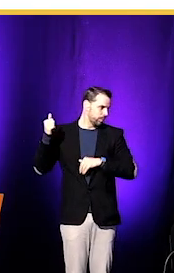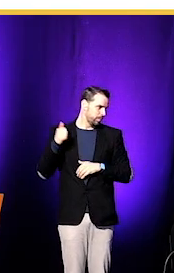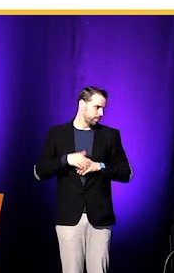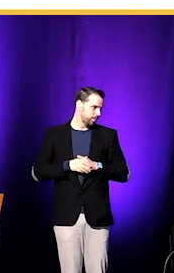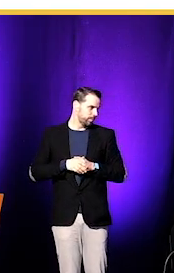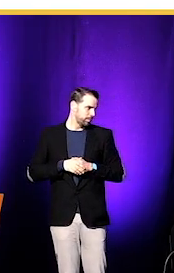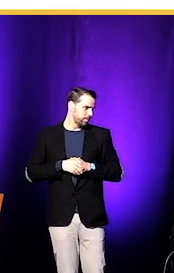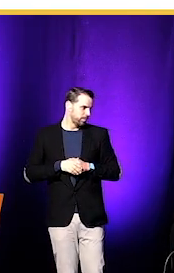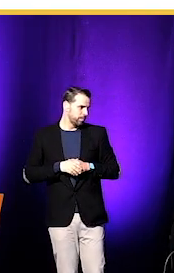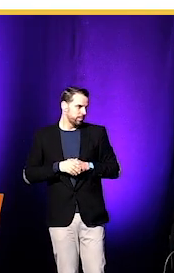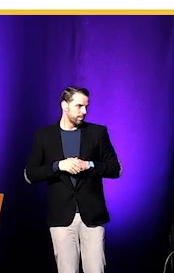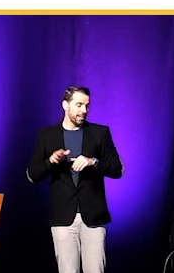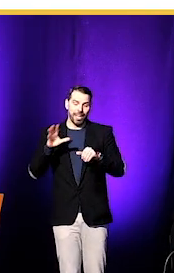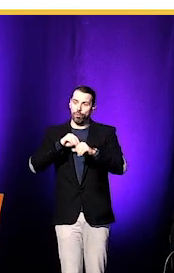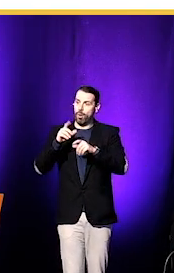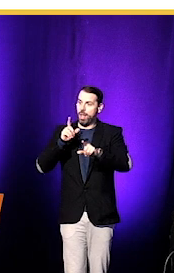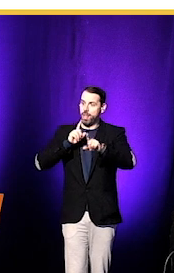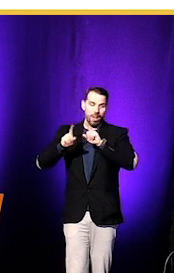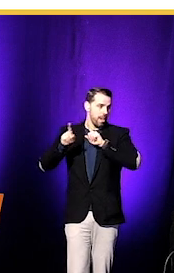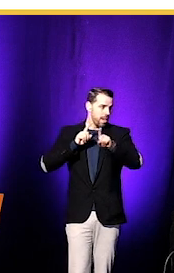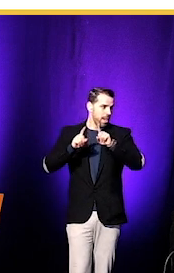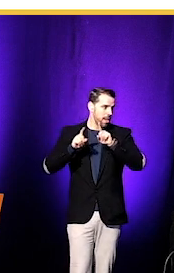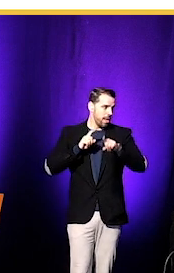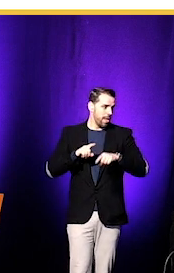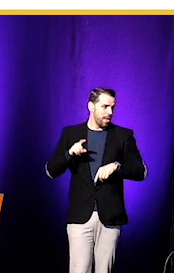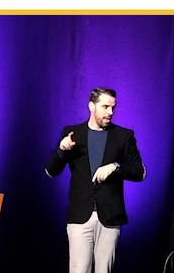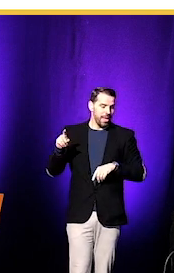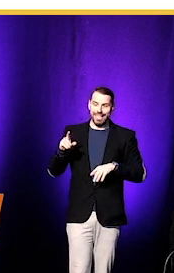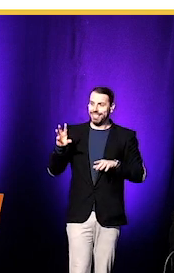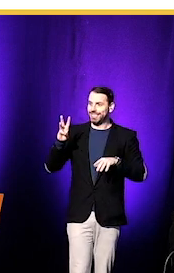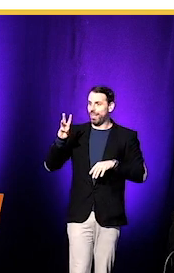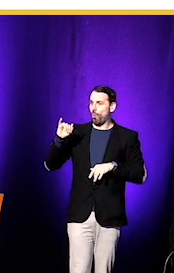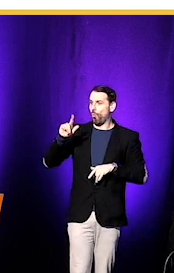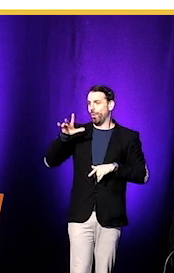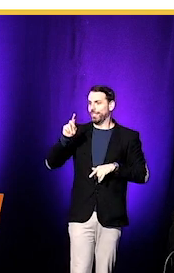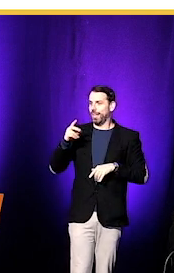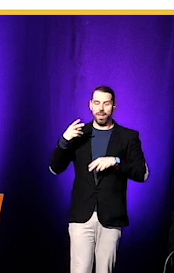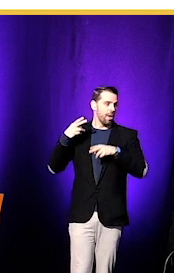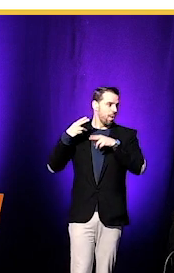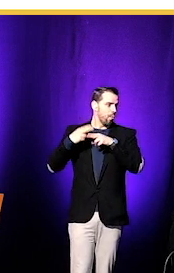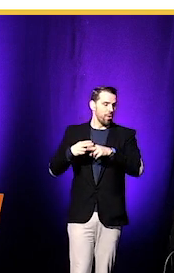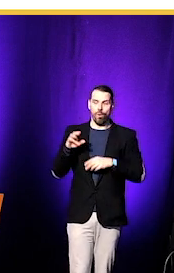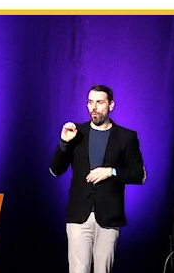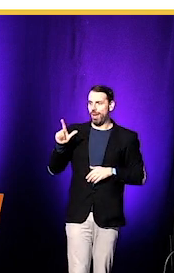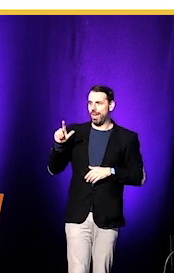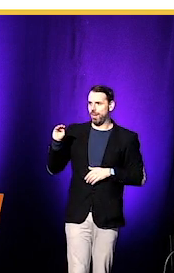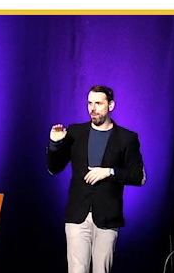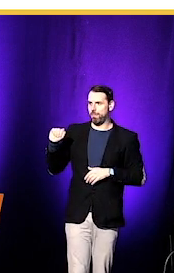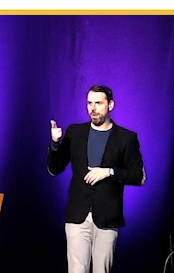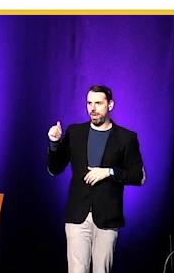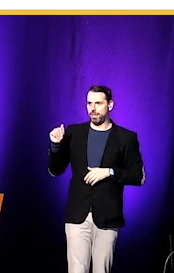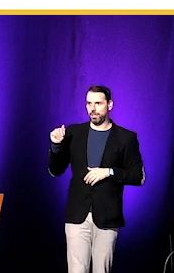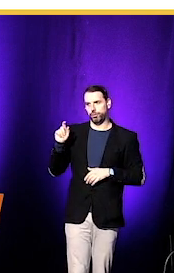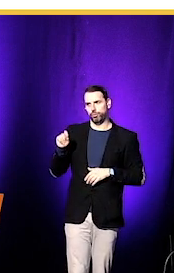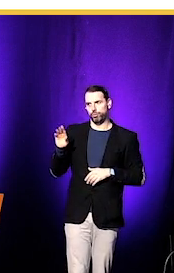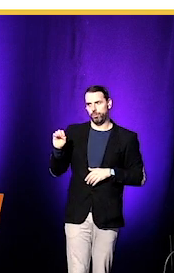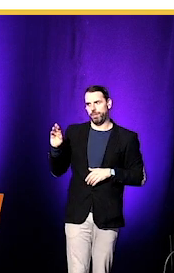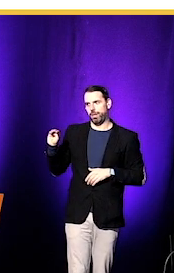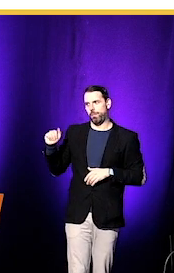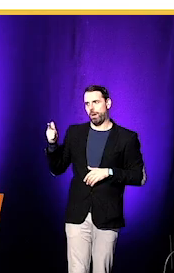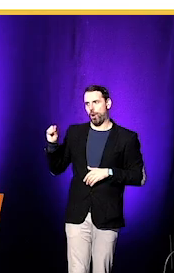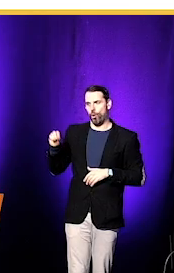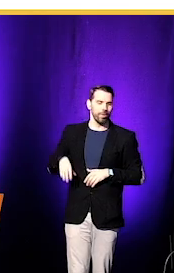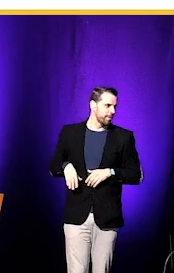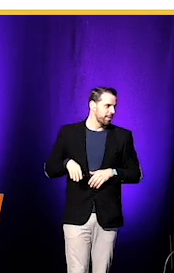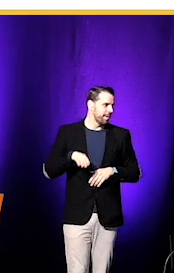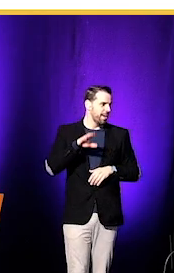including dialogue with the mischievous, mythical wizard we called El Maga. But our Maga